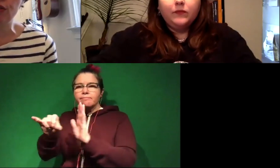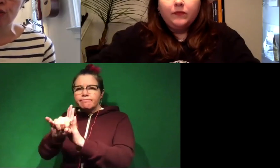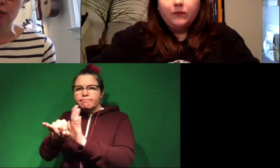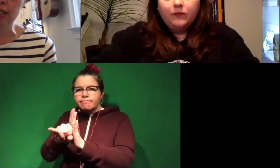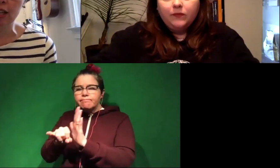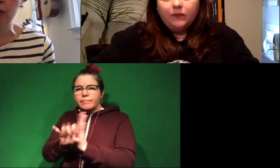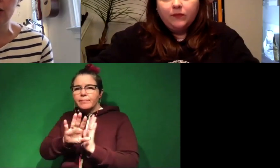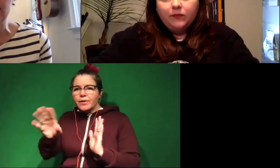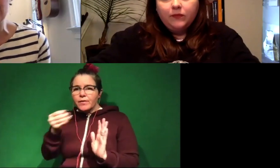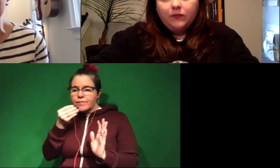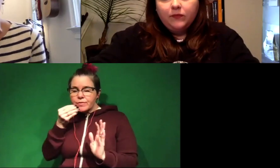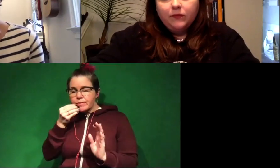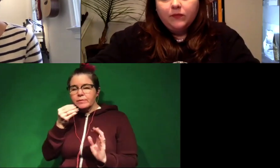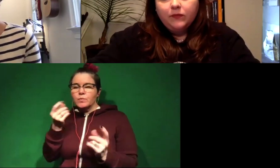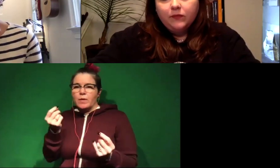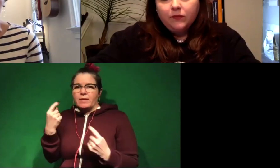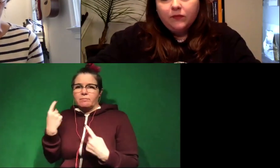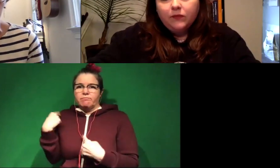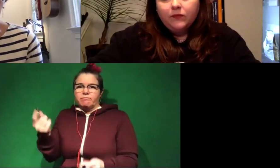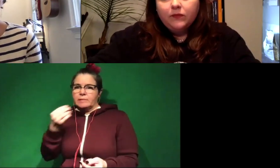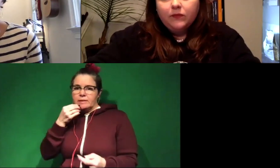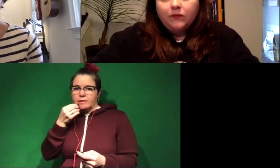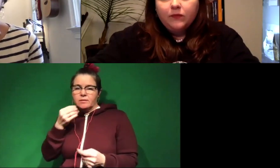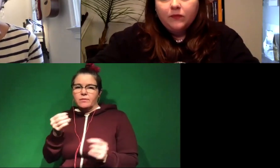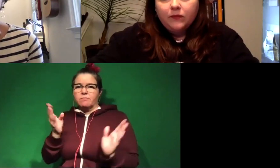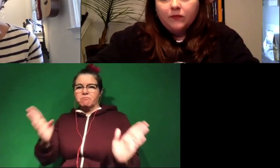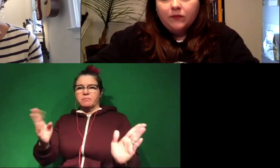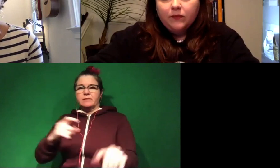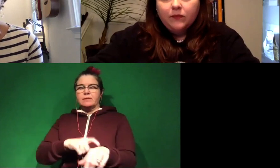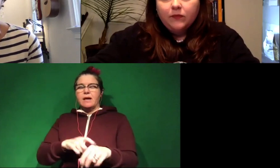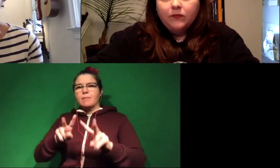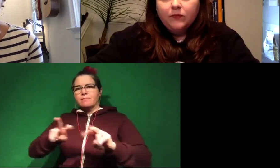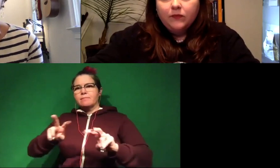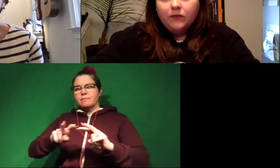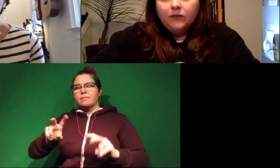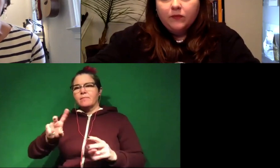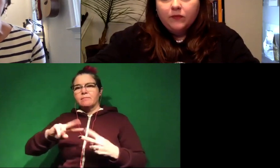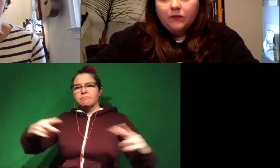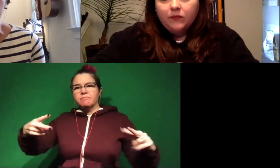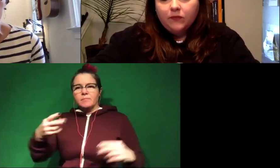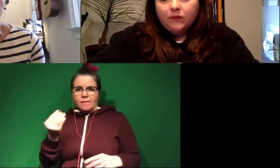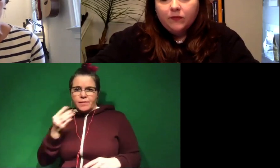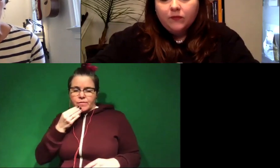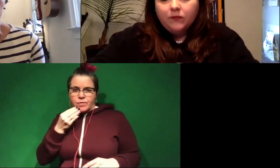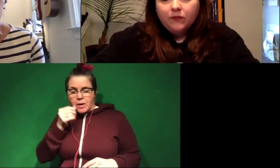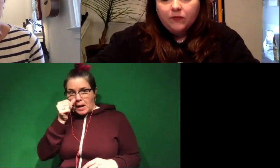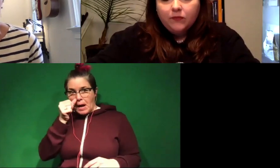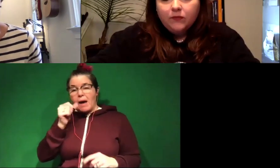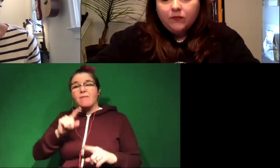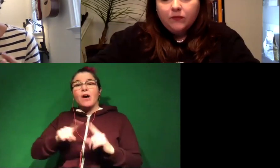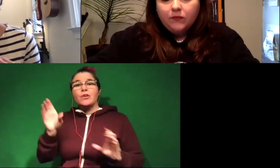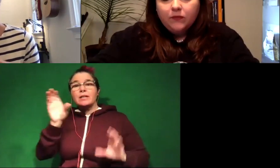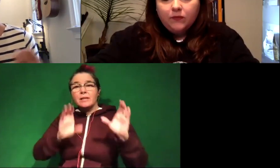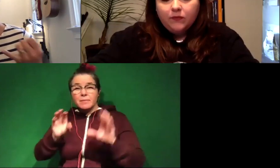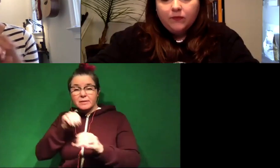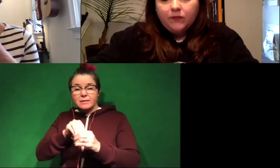all of the foods that patient ate over a period of time just by looking at the DNA of those foods. There are lots of other chemicals, like we